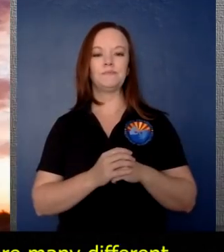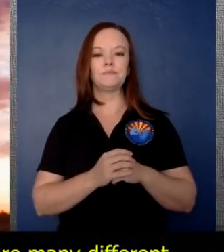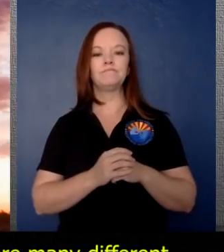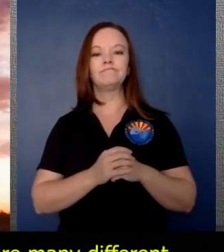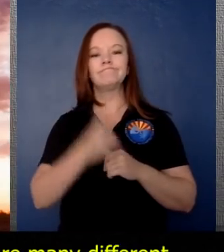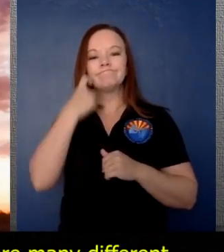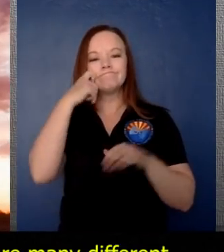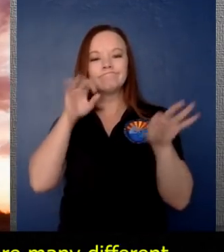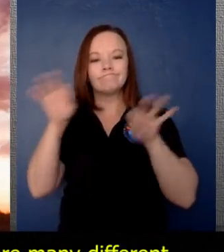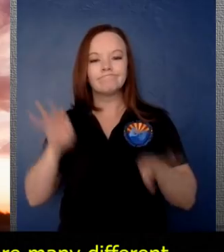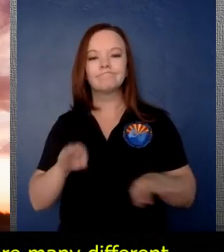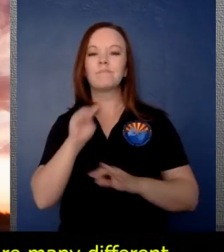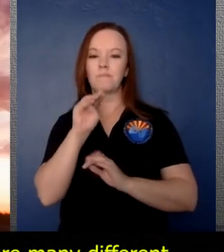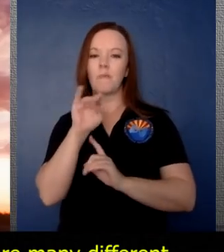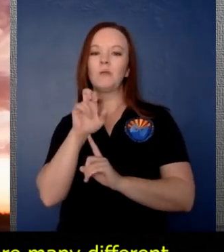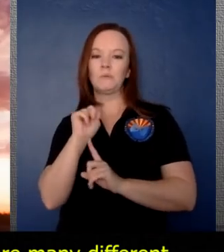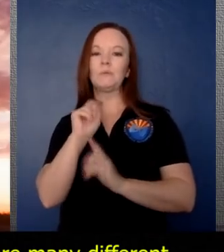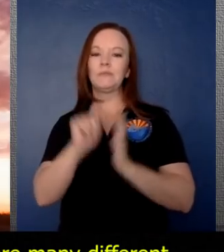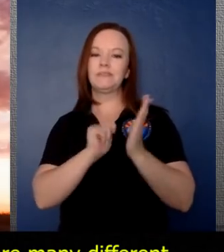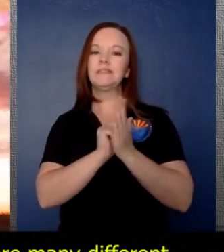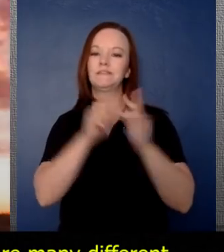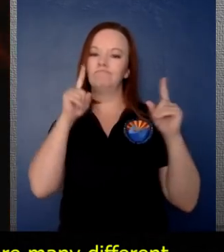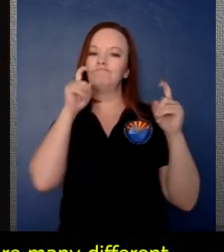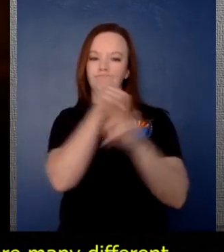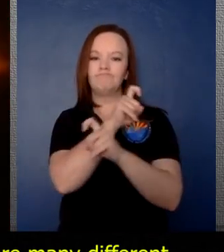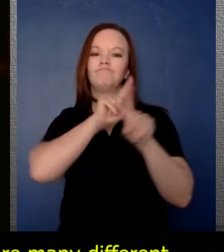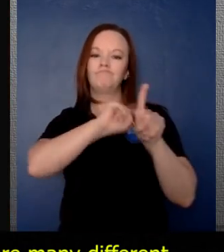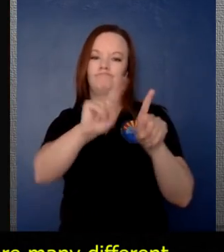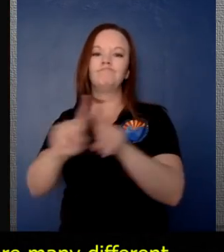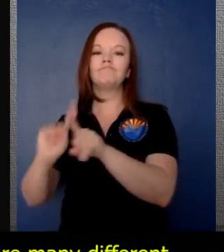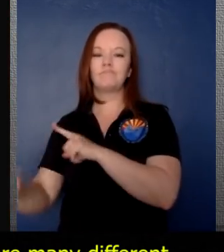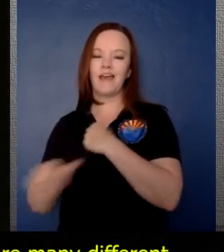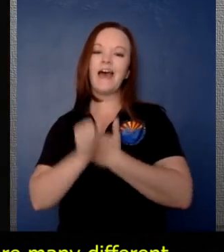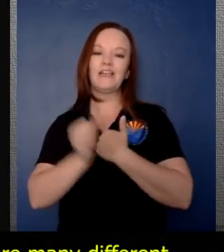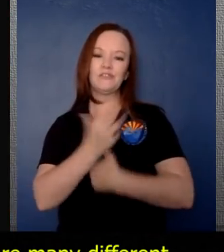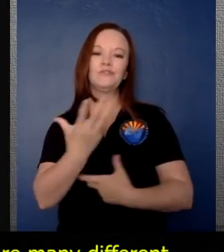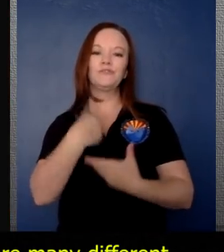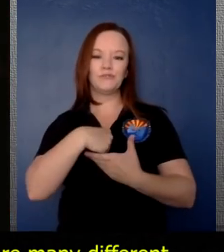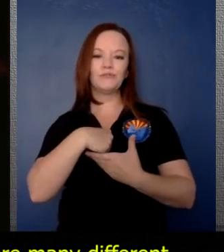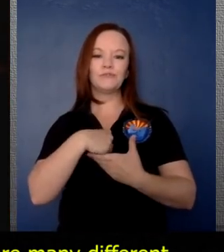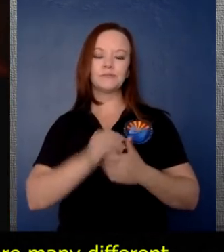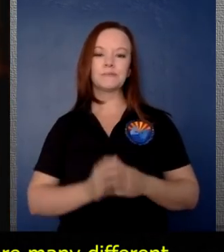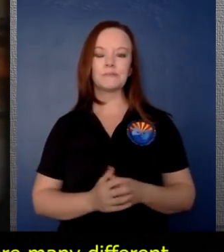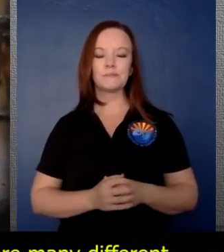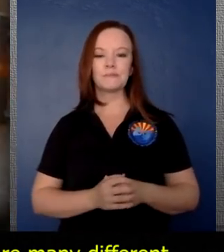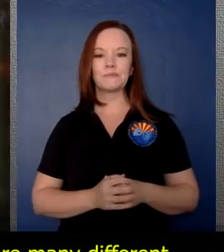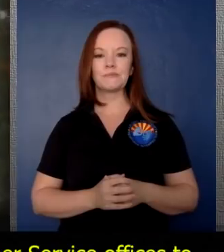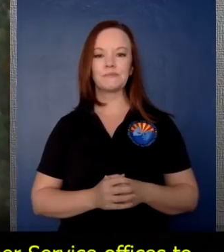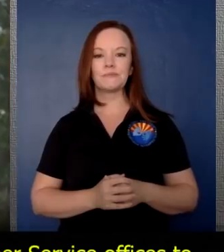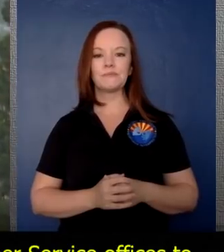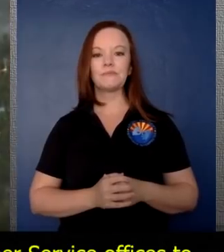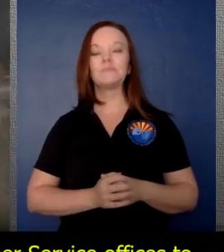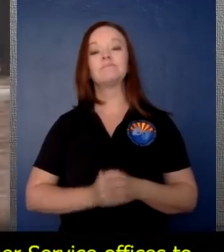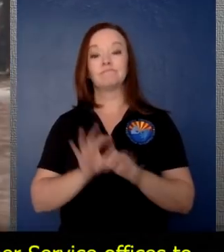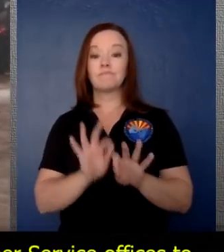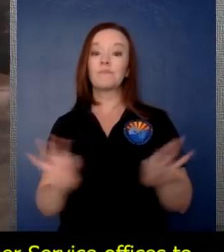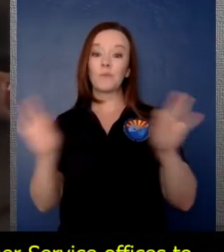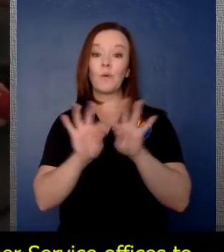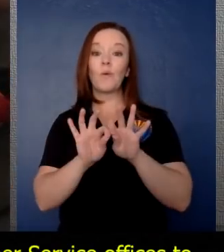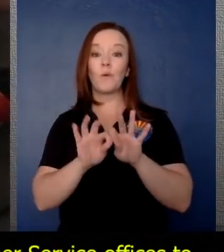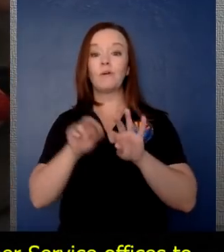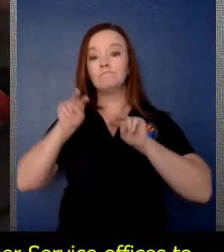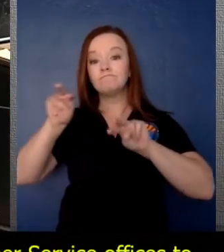As you can see, the monsoon season is very complex, and there are many different hazards associated with it. Thus, it's